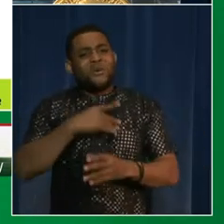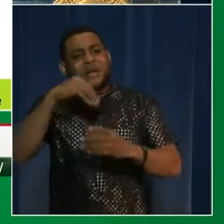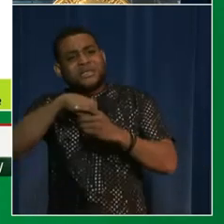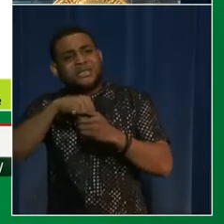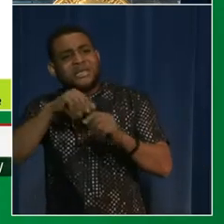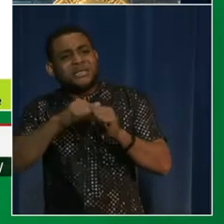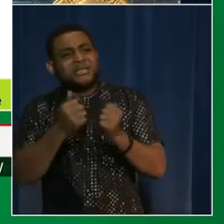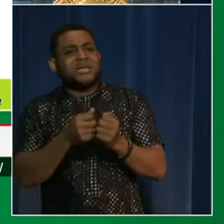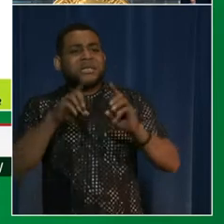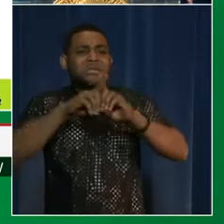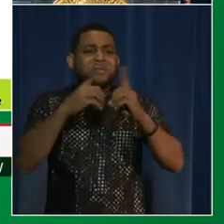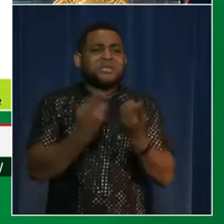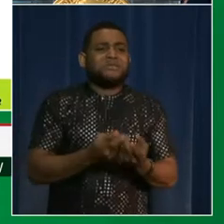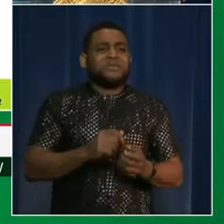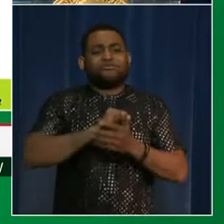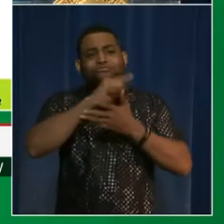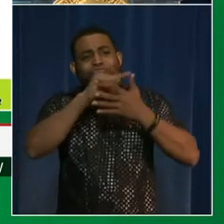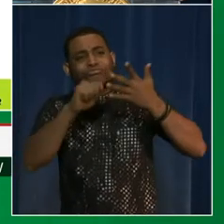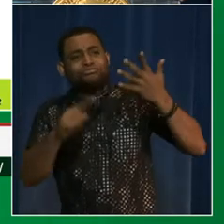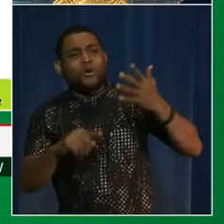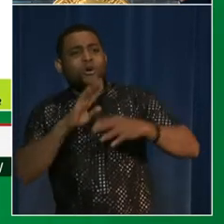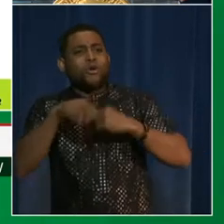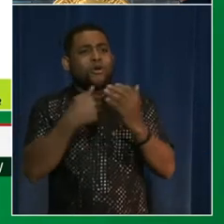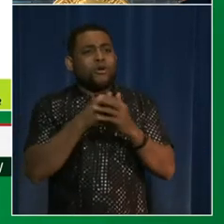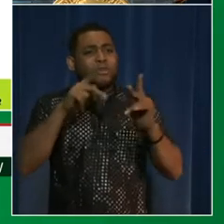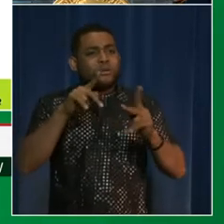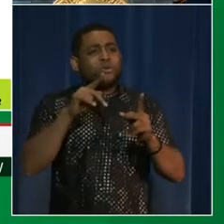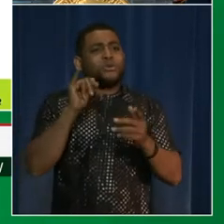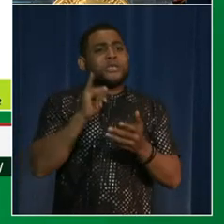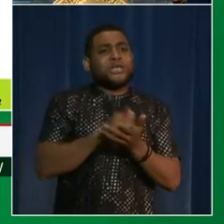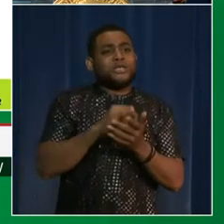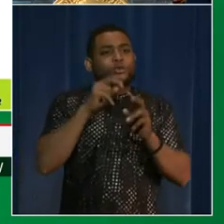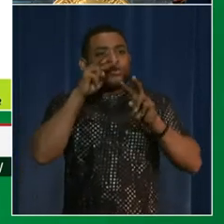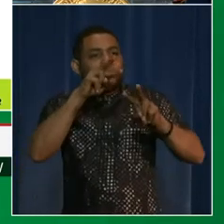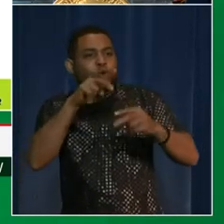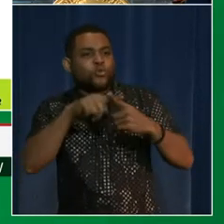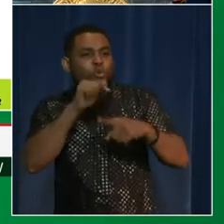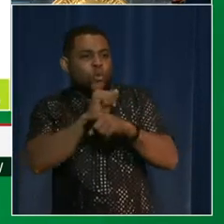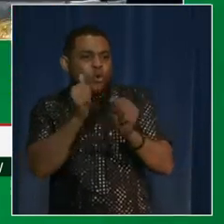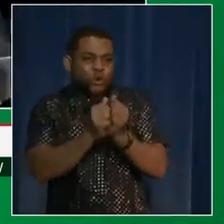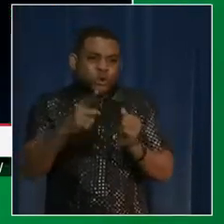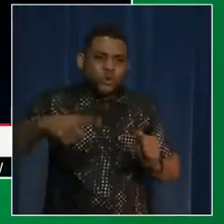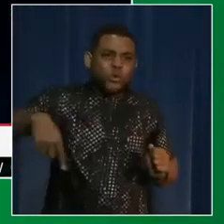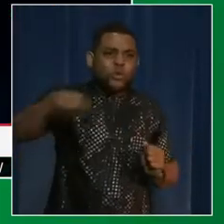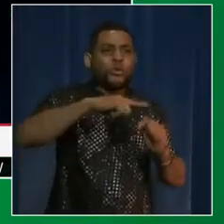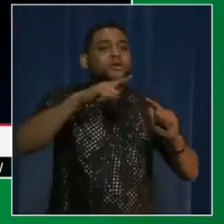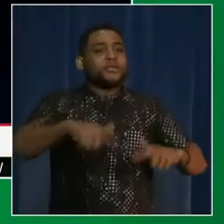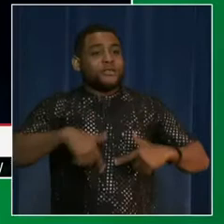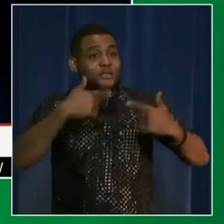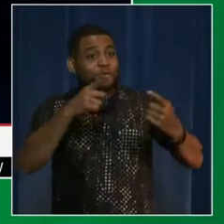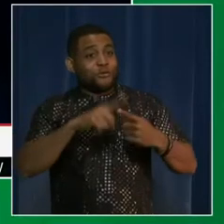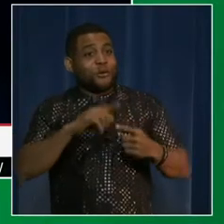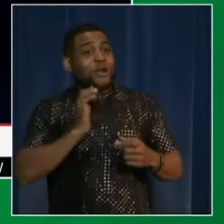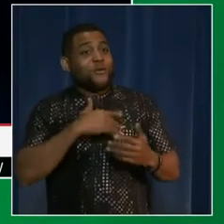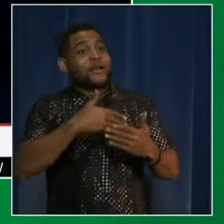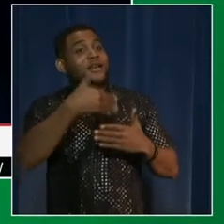D.C. With that, I would like to transition to our next speaker, Keith